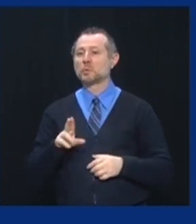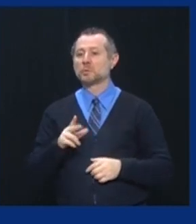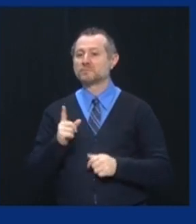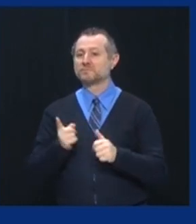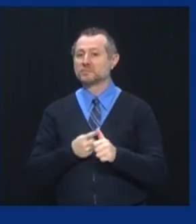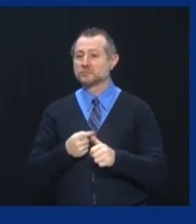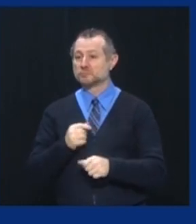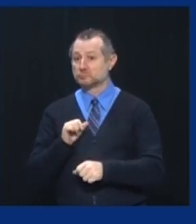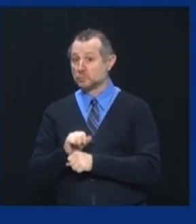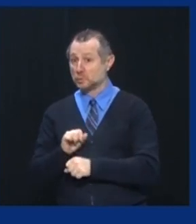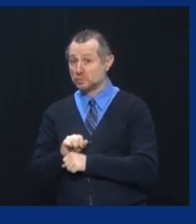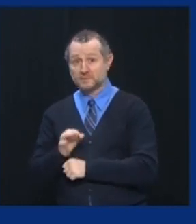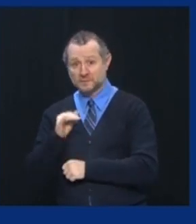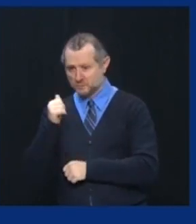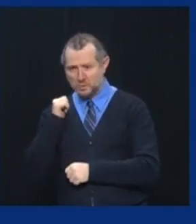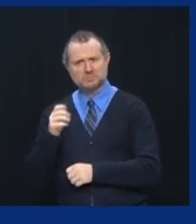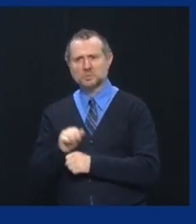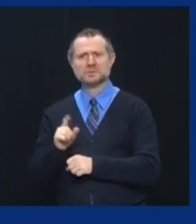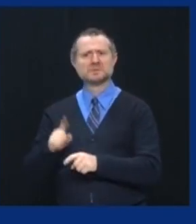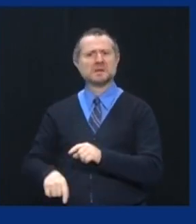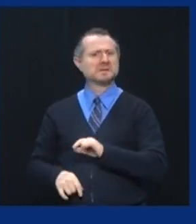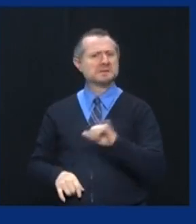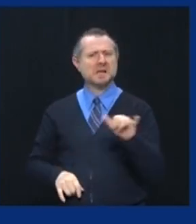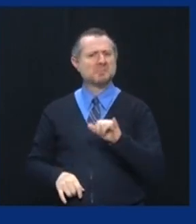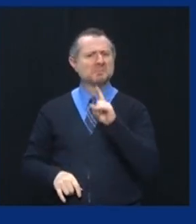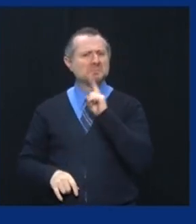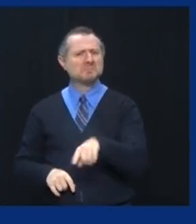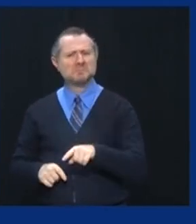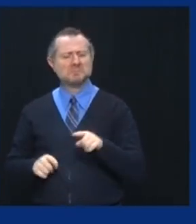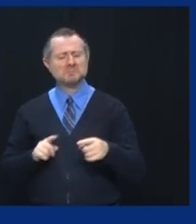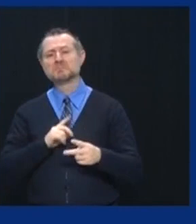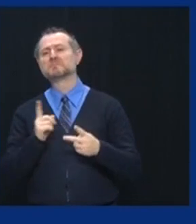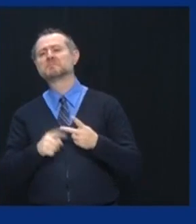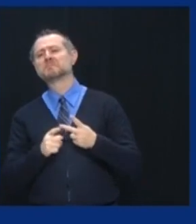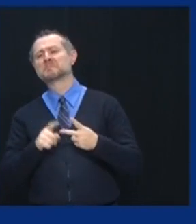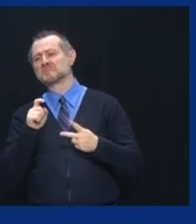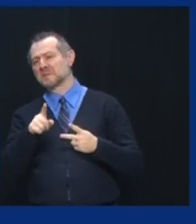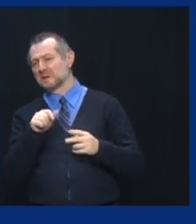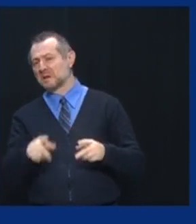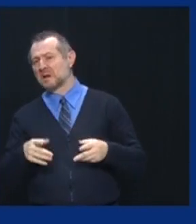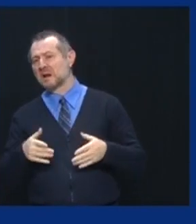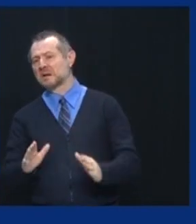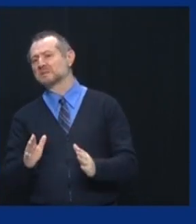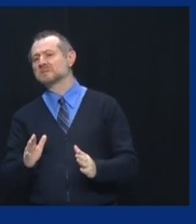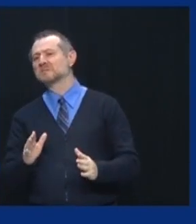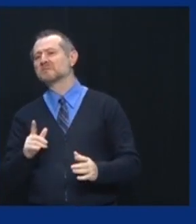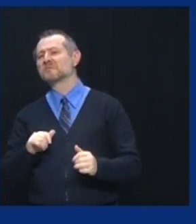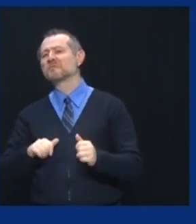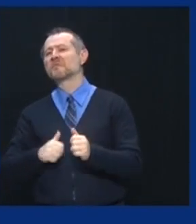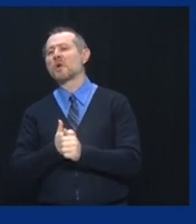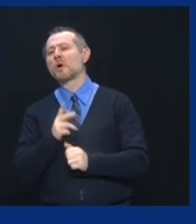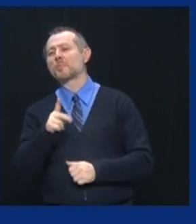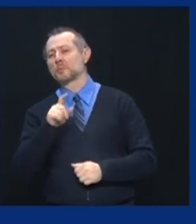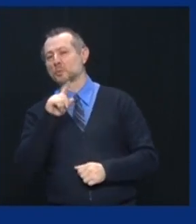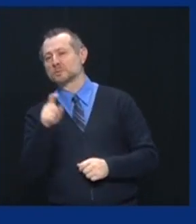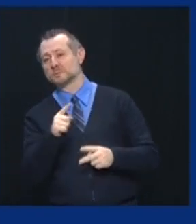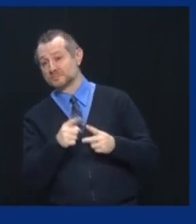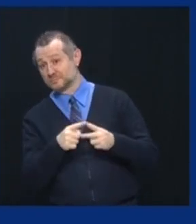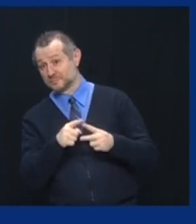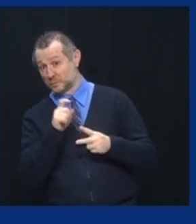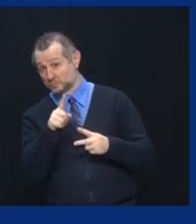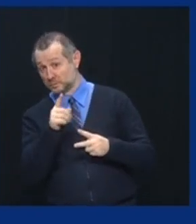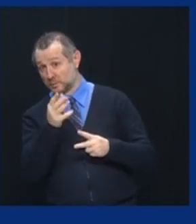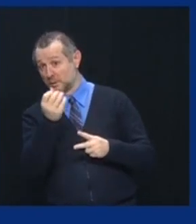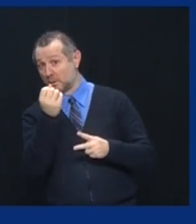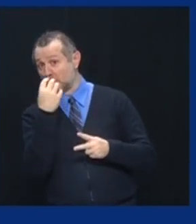then just as an aside to that, if I can, if you could allow us to resume having follow-up questions, that might be helpful for the public and